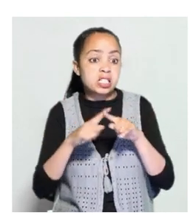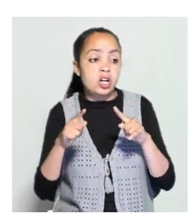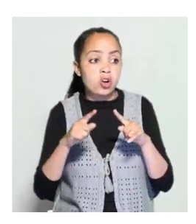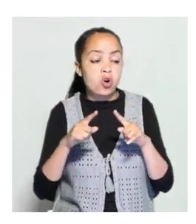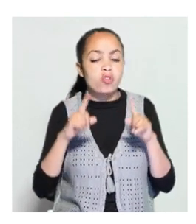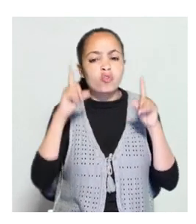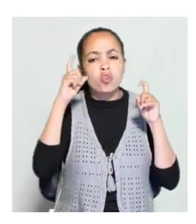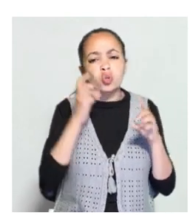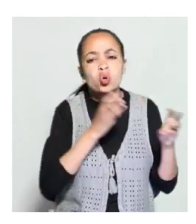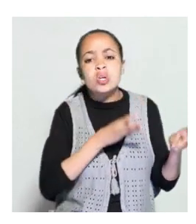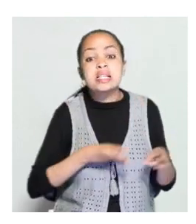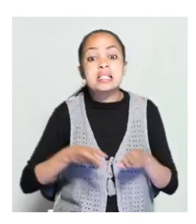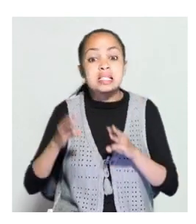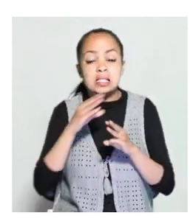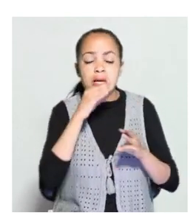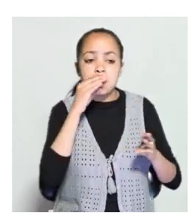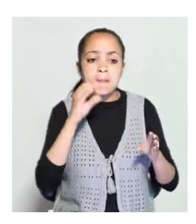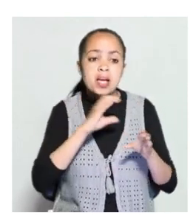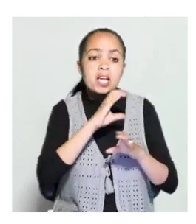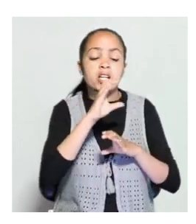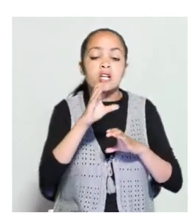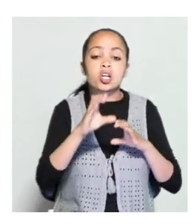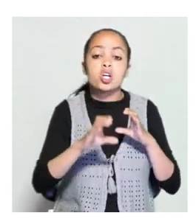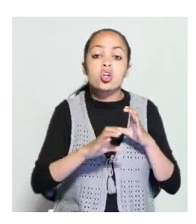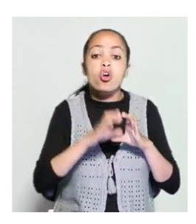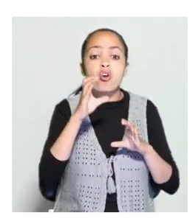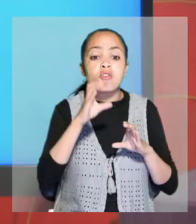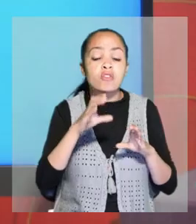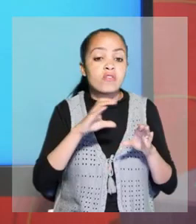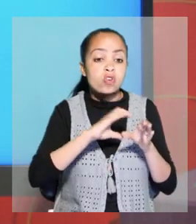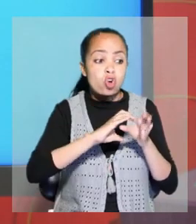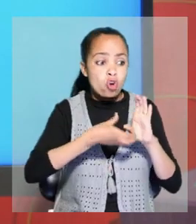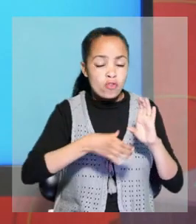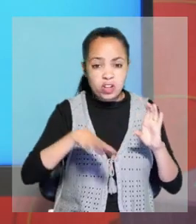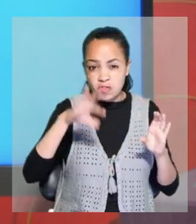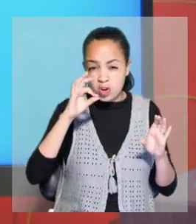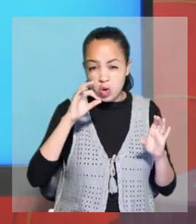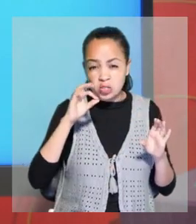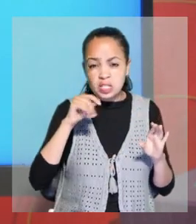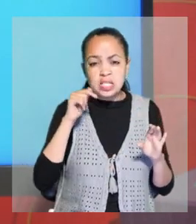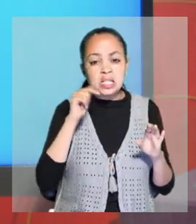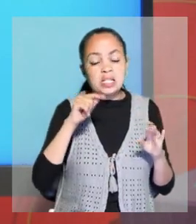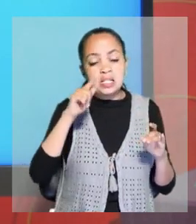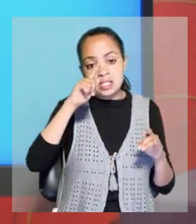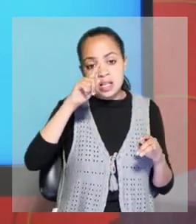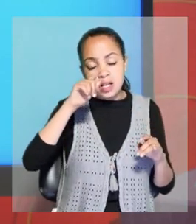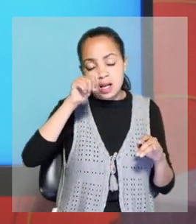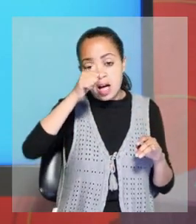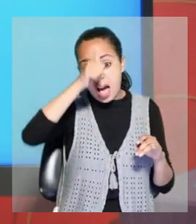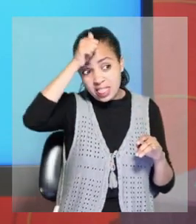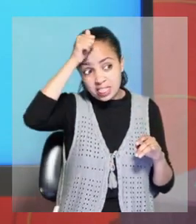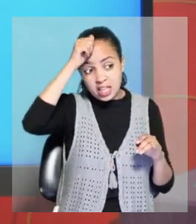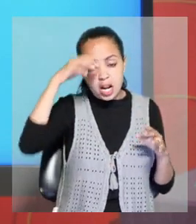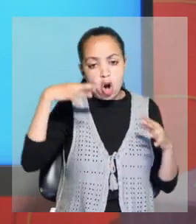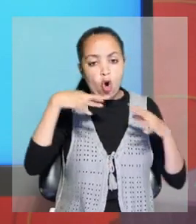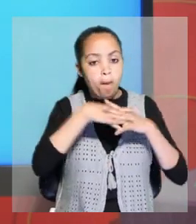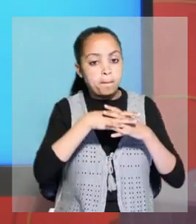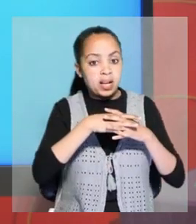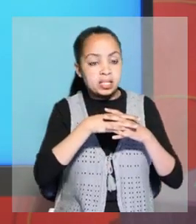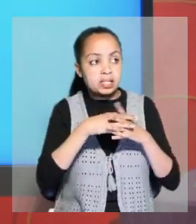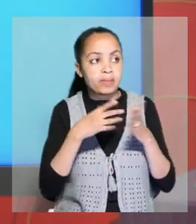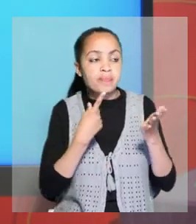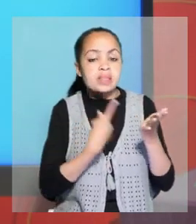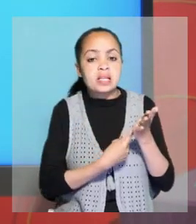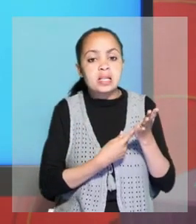photosystem and chlorophyll molecule found in thylakoid membrane is said to be antenna complex. It